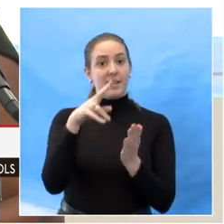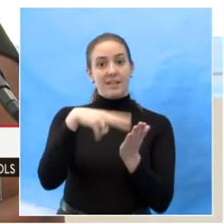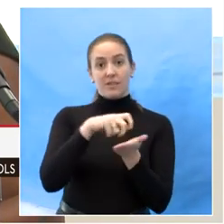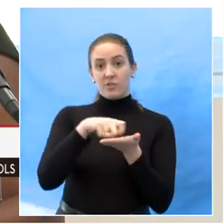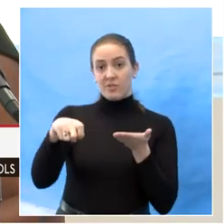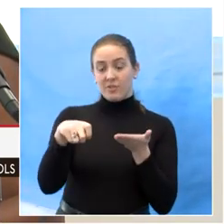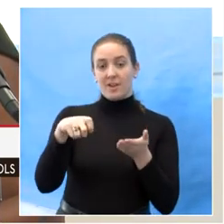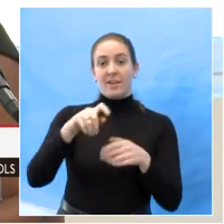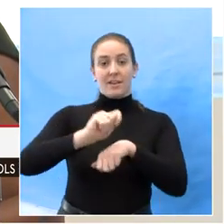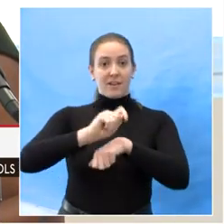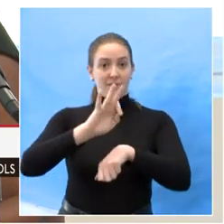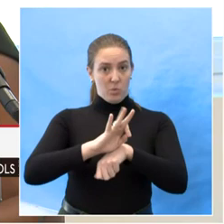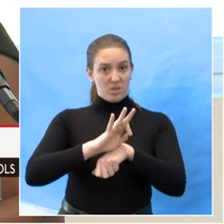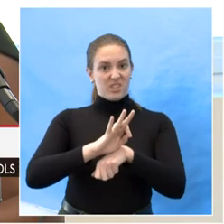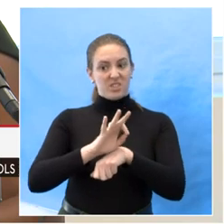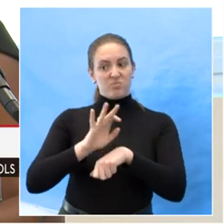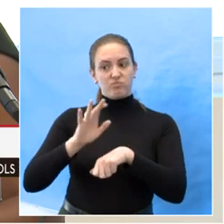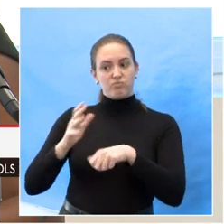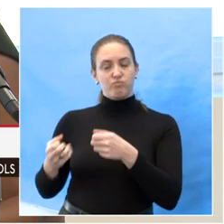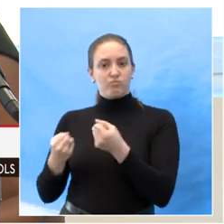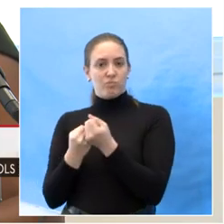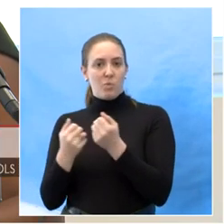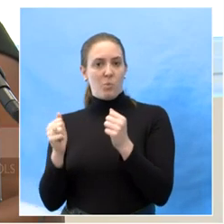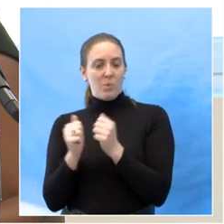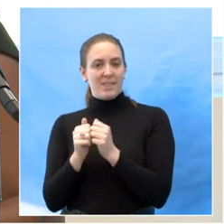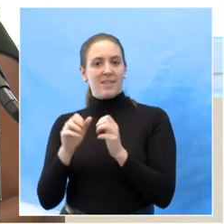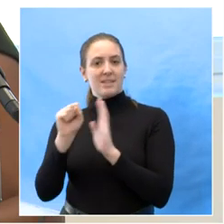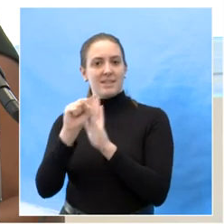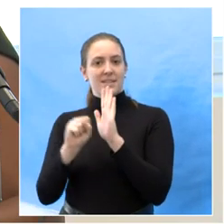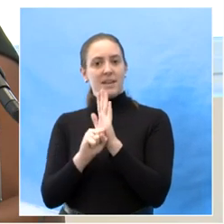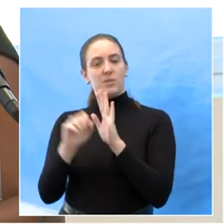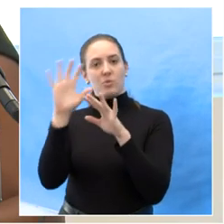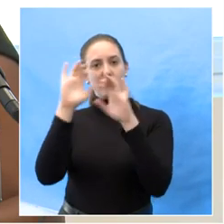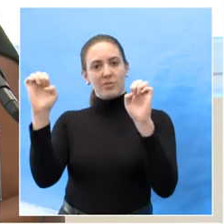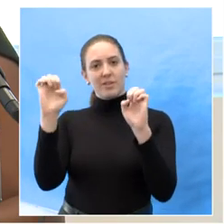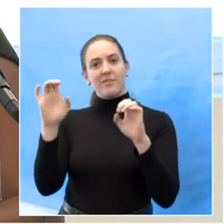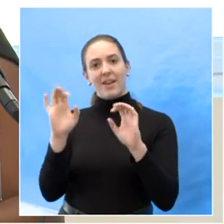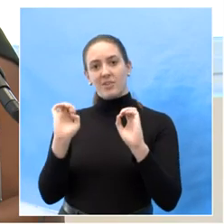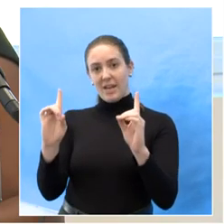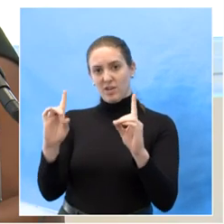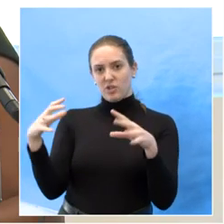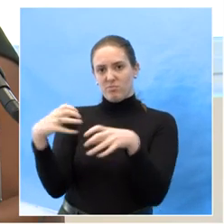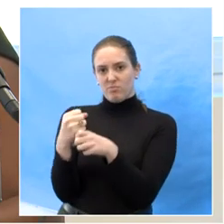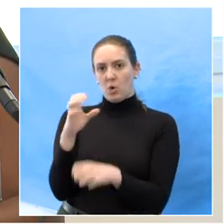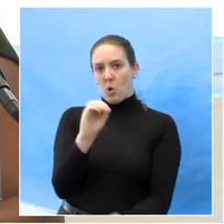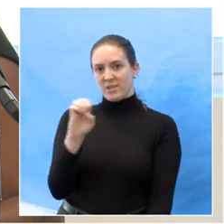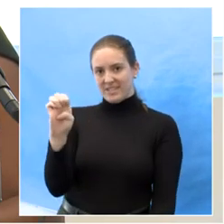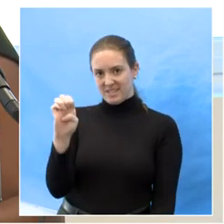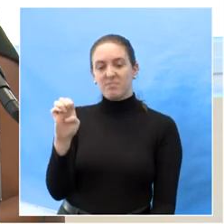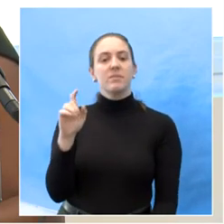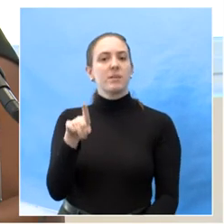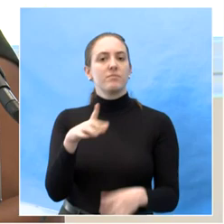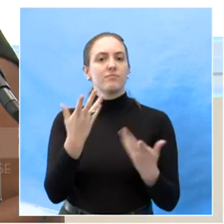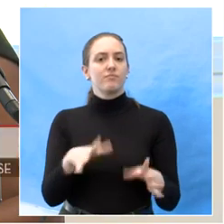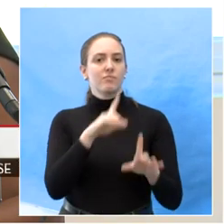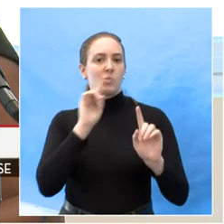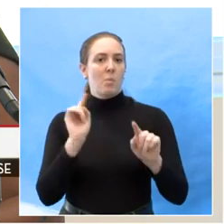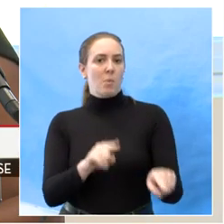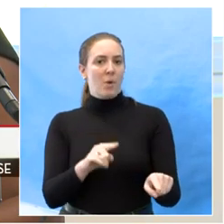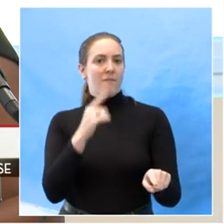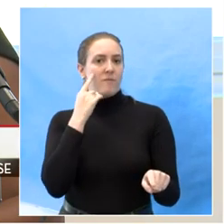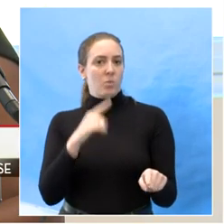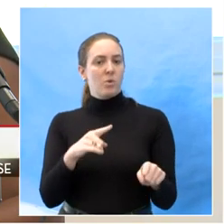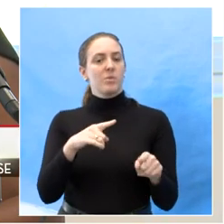State Superintendent of Education, released its report, Recommendations for Structured Literacy Instruction in the District